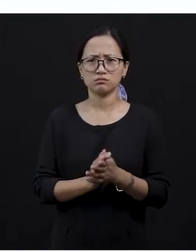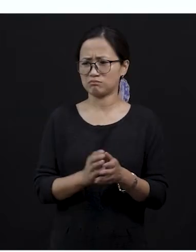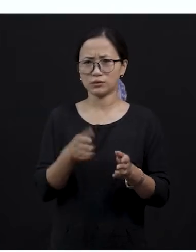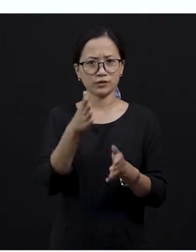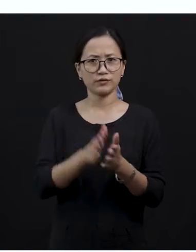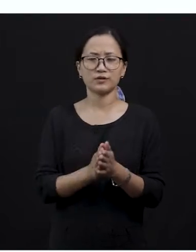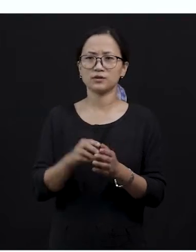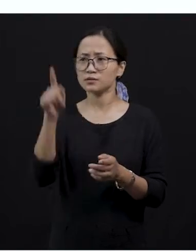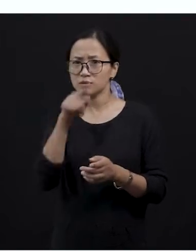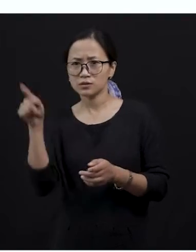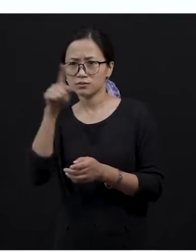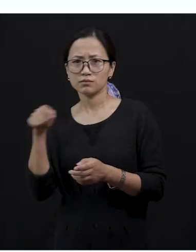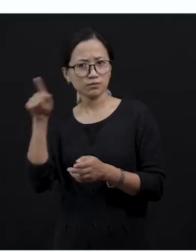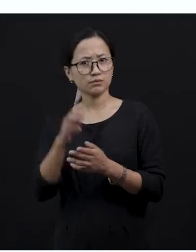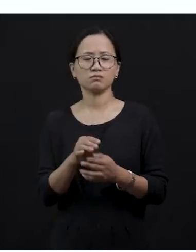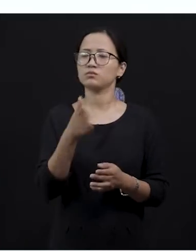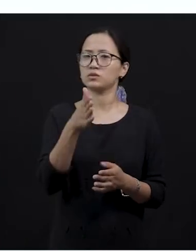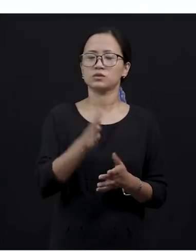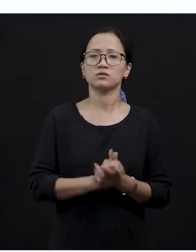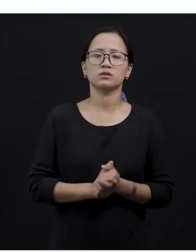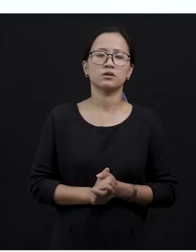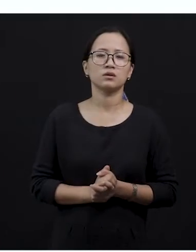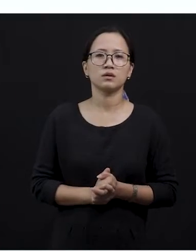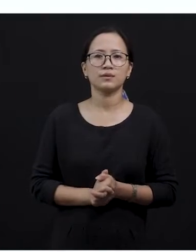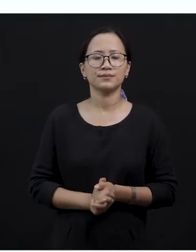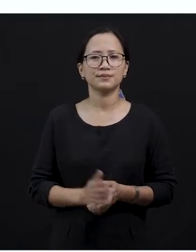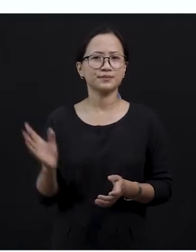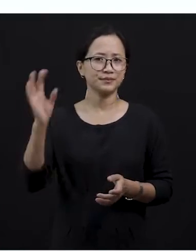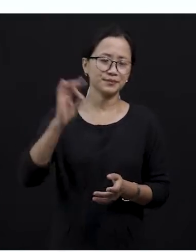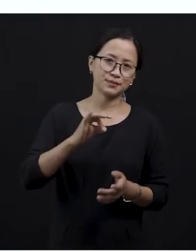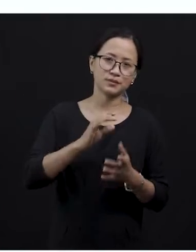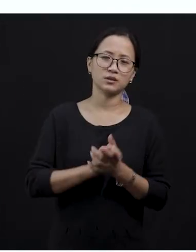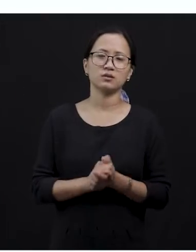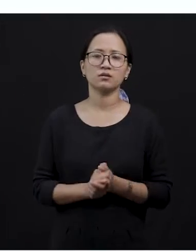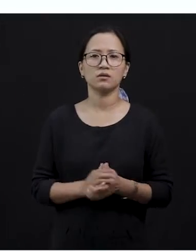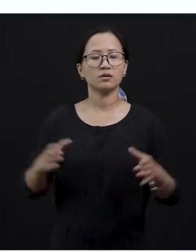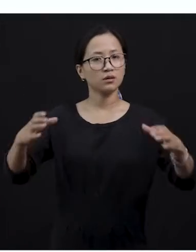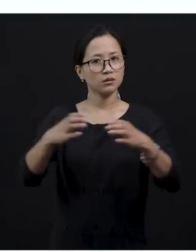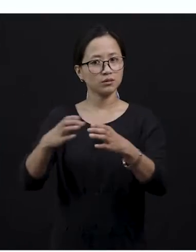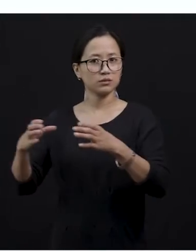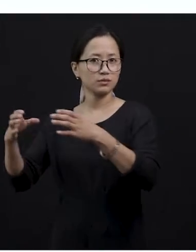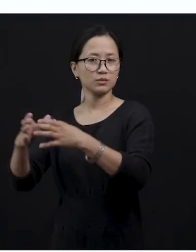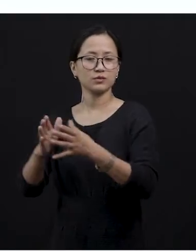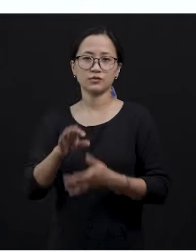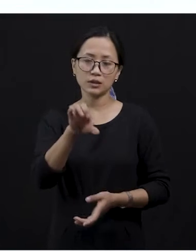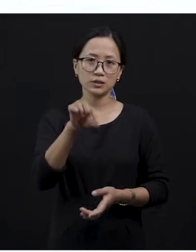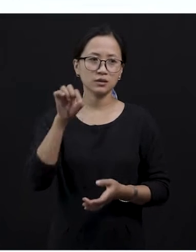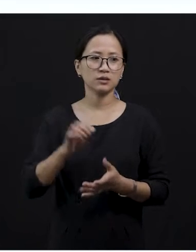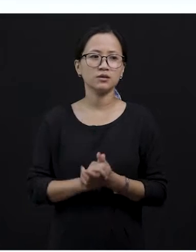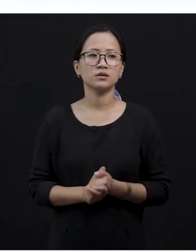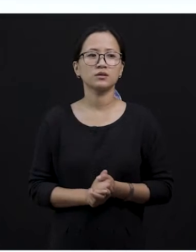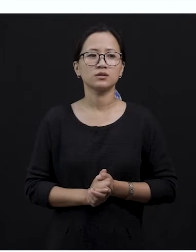definite shape like all this. Then again, another group of items